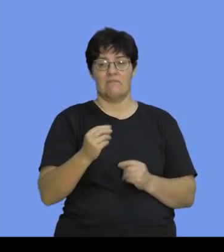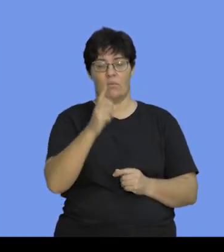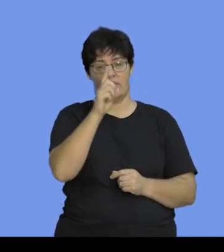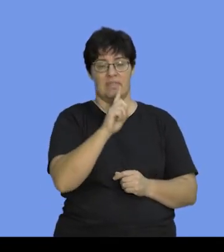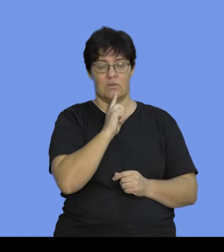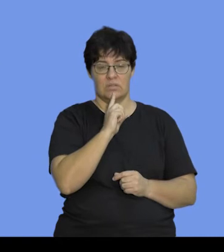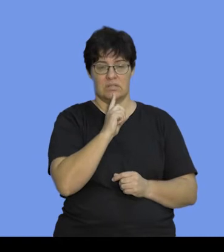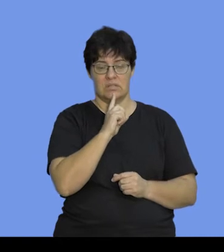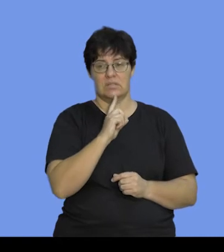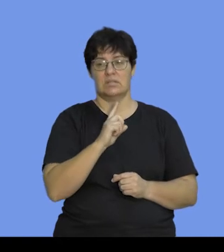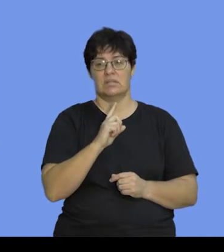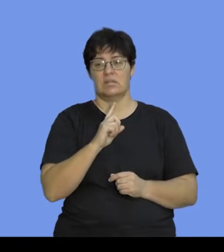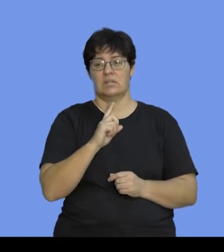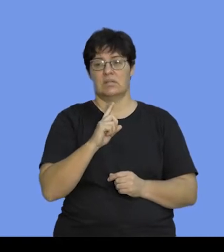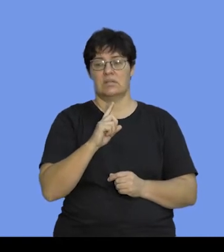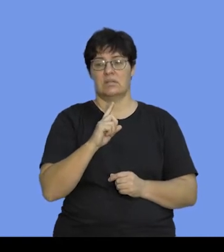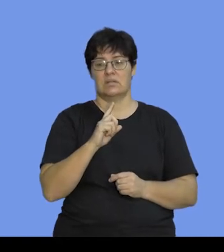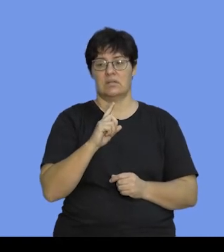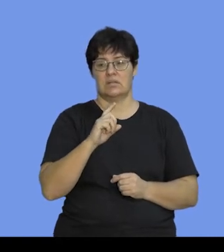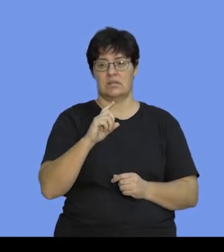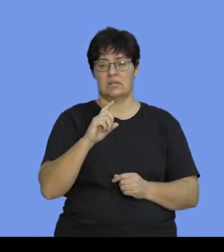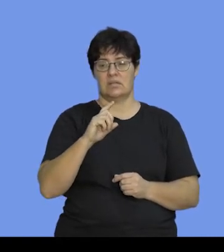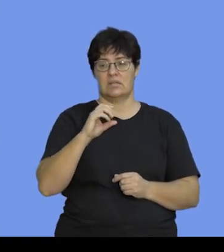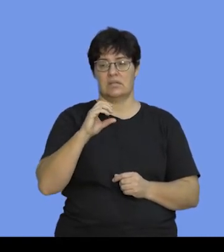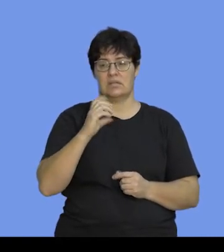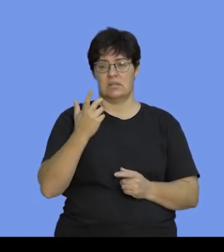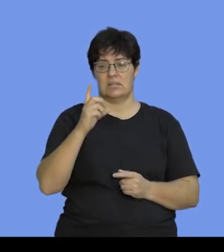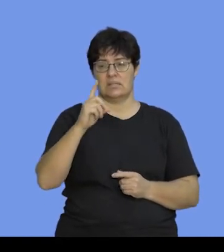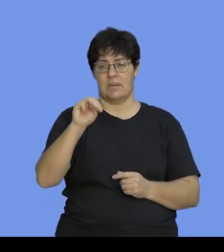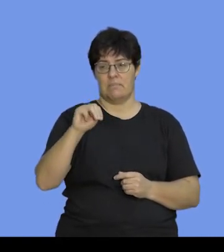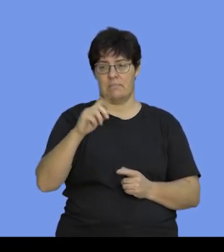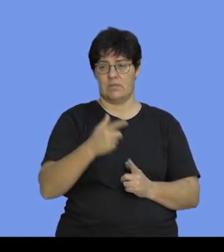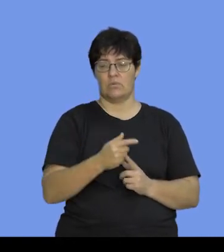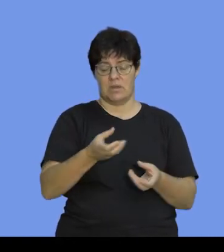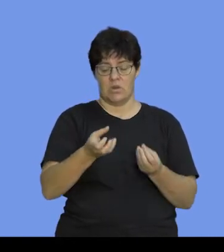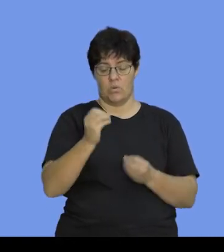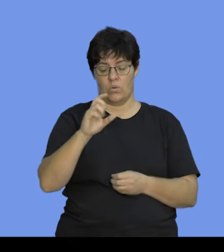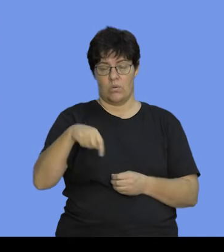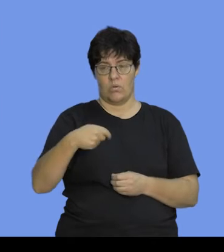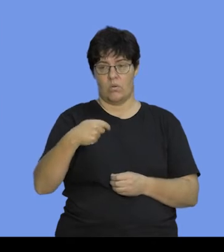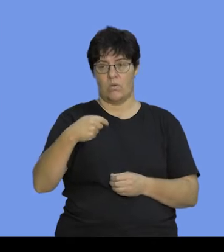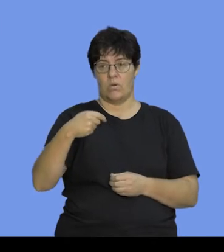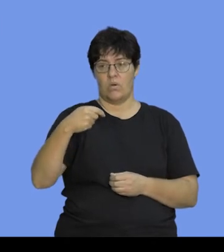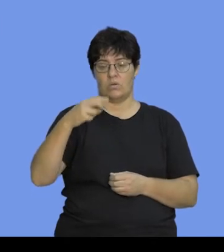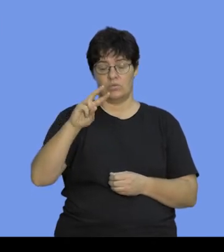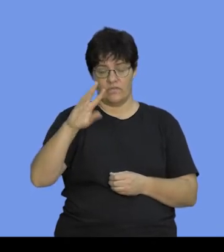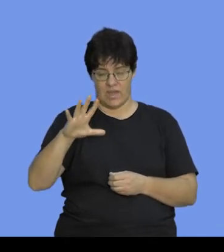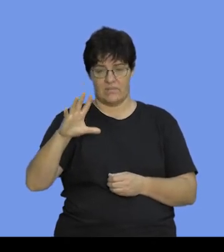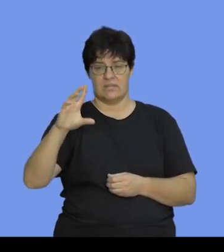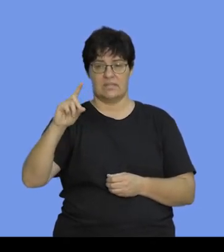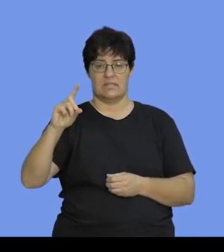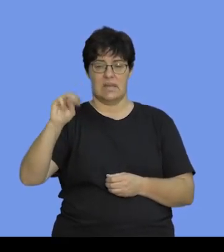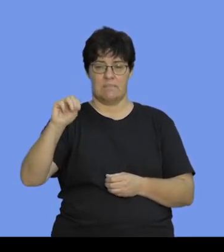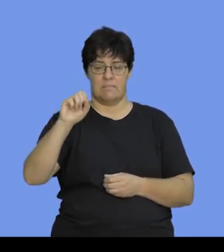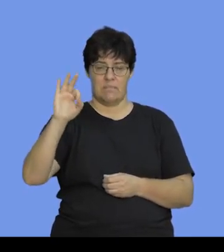are 1,000 cubic centimeters. So this gives us 0.25 cubic decimeters, all right?